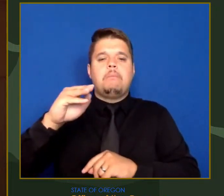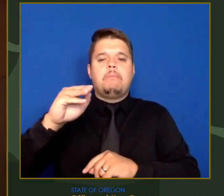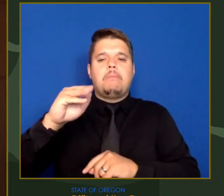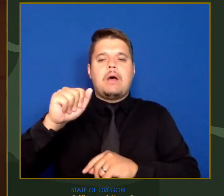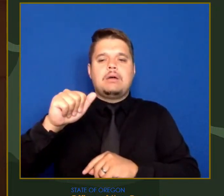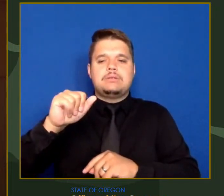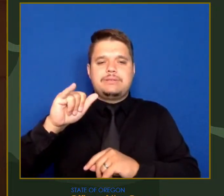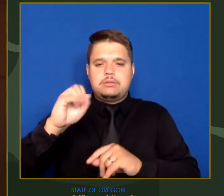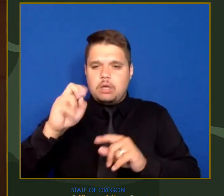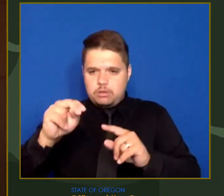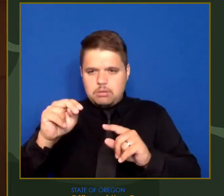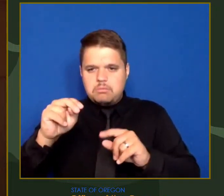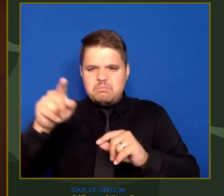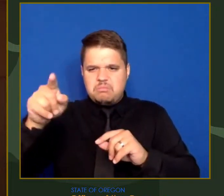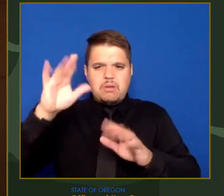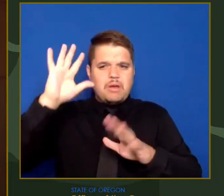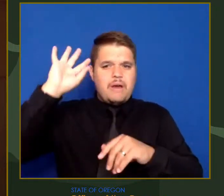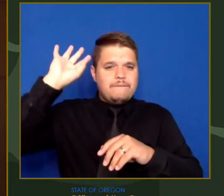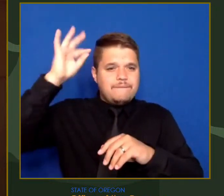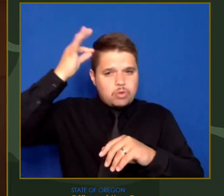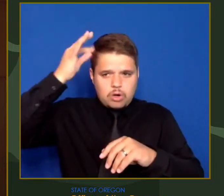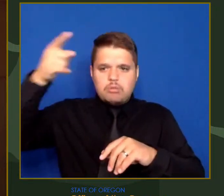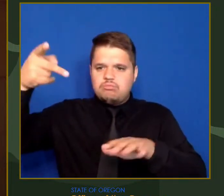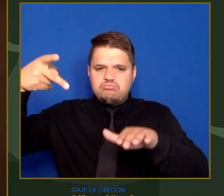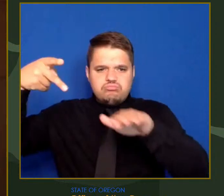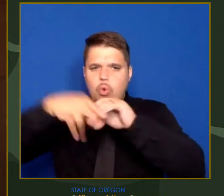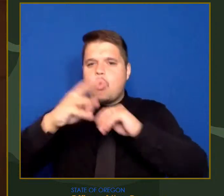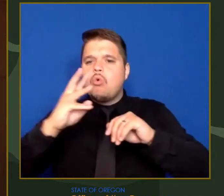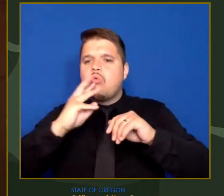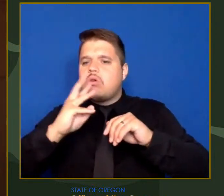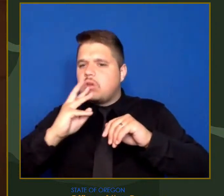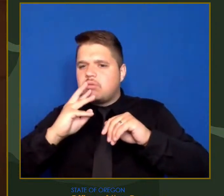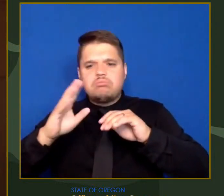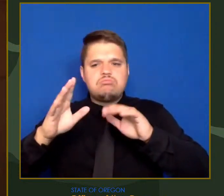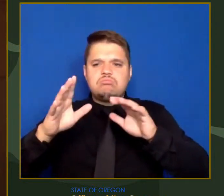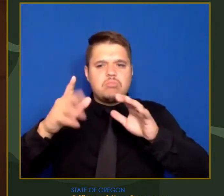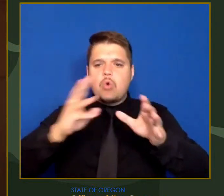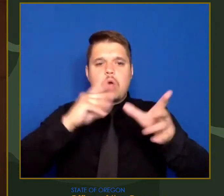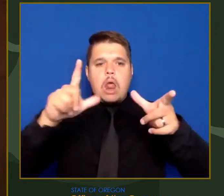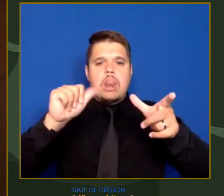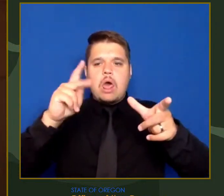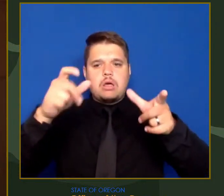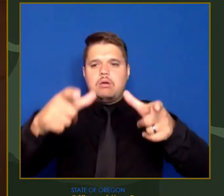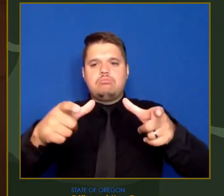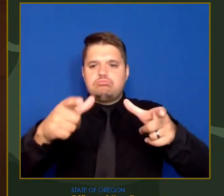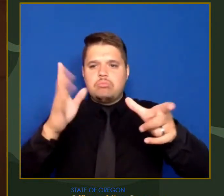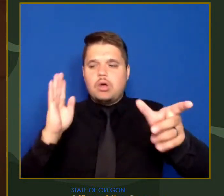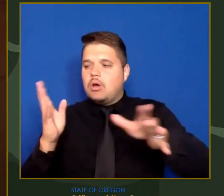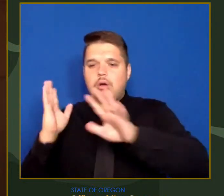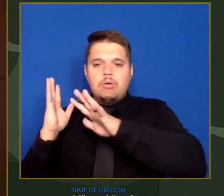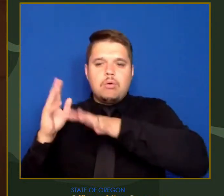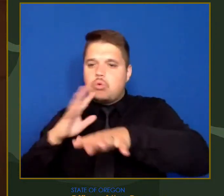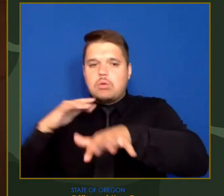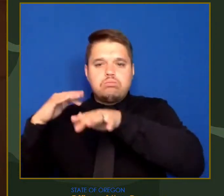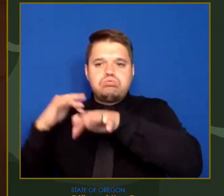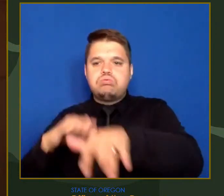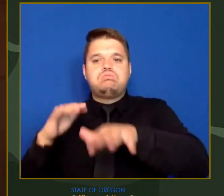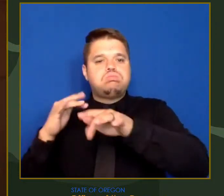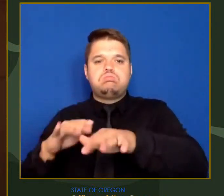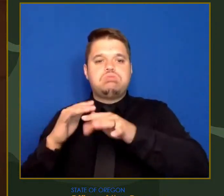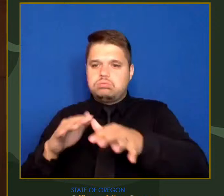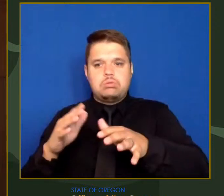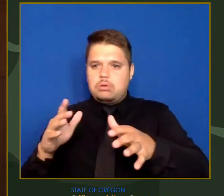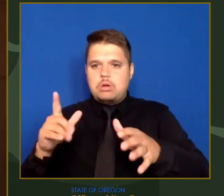to the farmers from Klamath Lake because of the drought. The farmers are saying that if the water is not restored, they'll go in and start the water